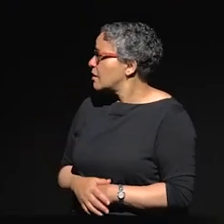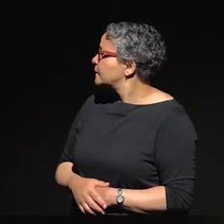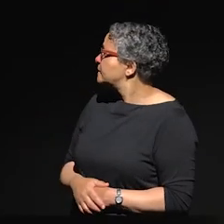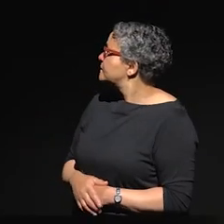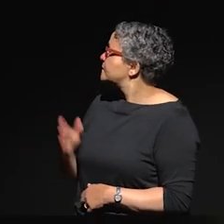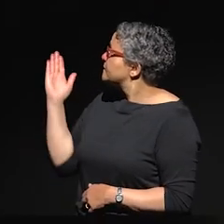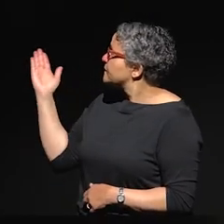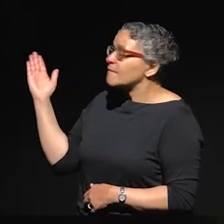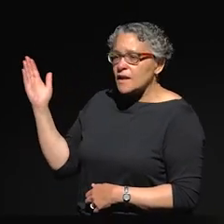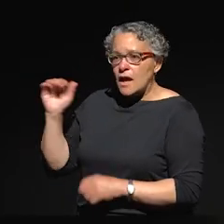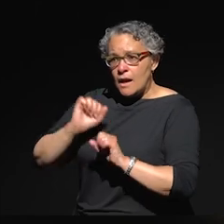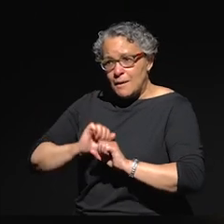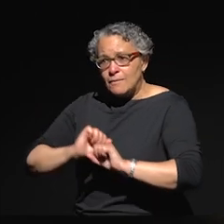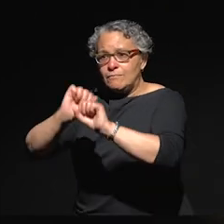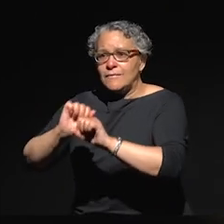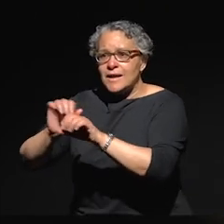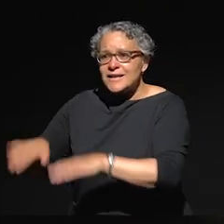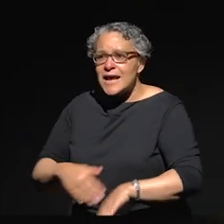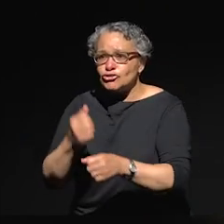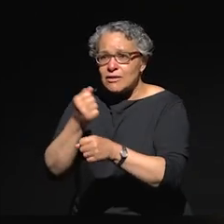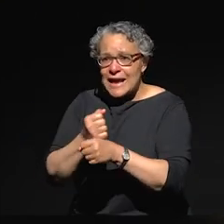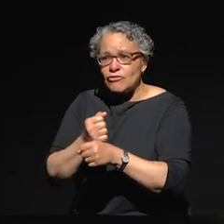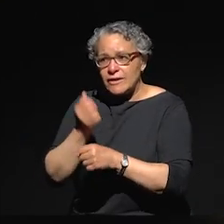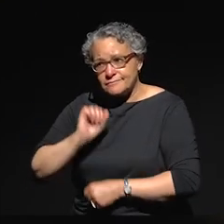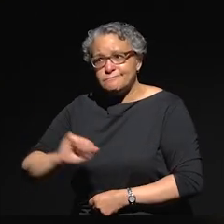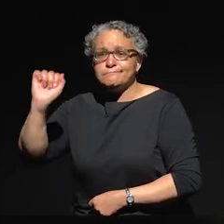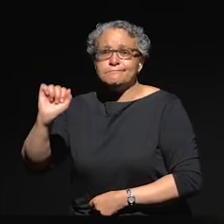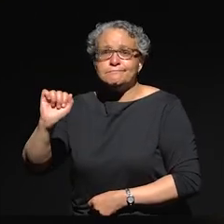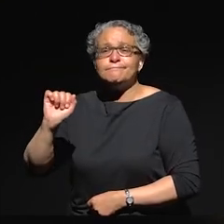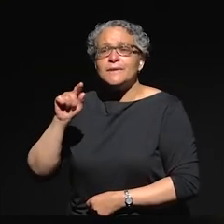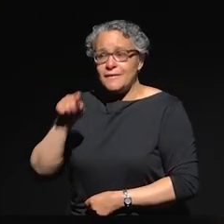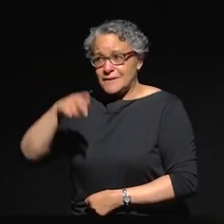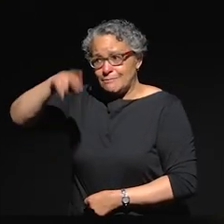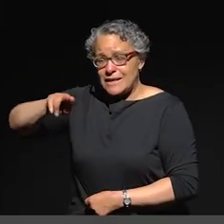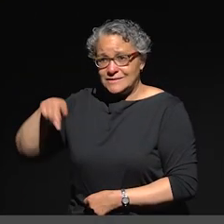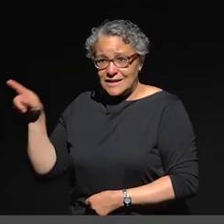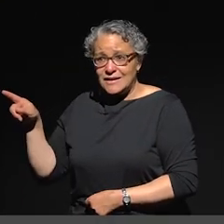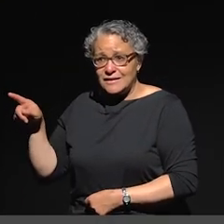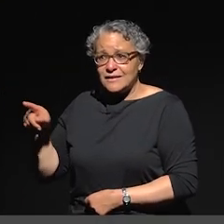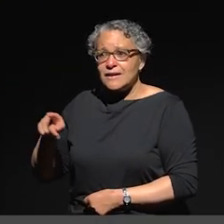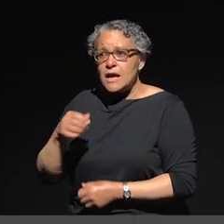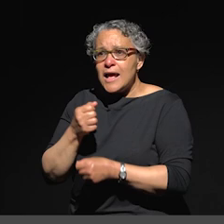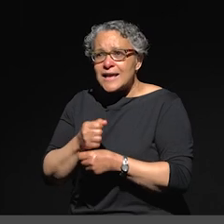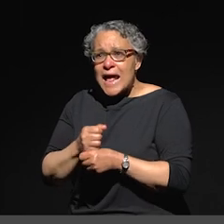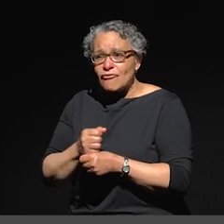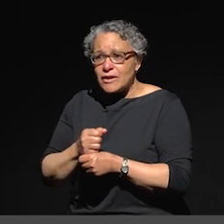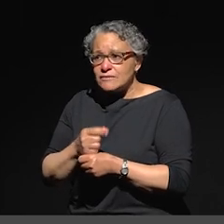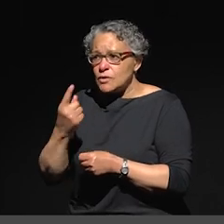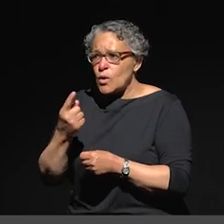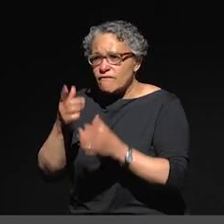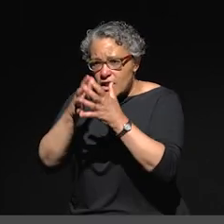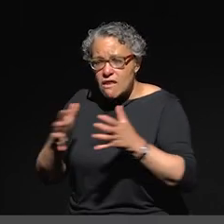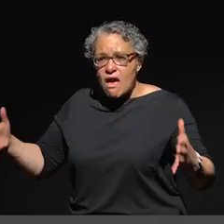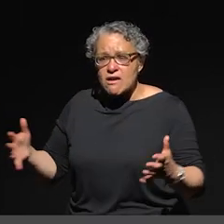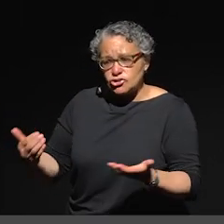This belongs to the gallery, and one of the reasons we could put this exhibition on at the gallery is because the gallery holds one of the largest collections of